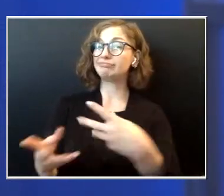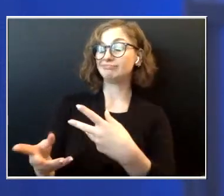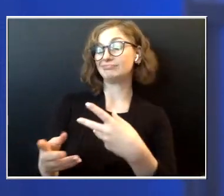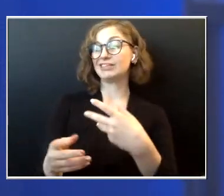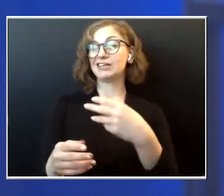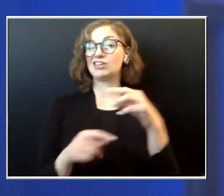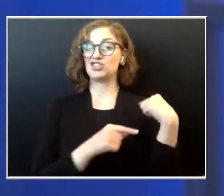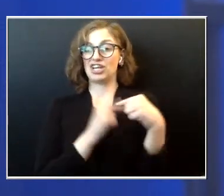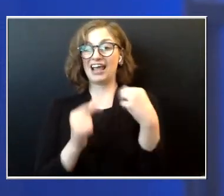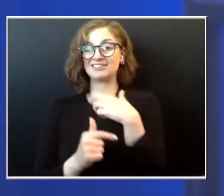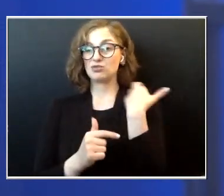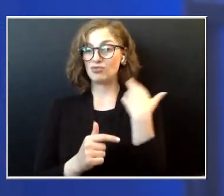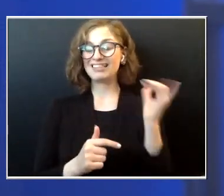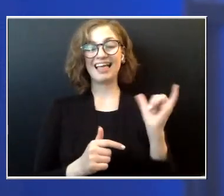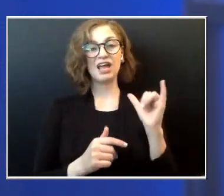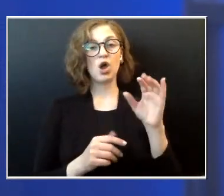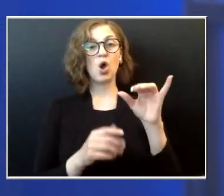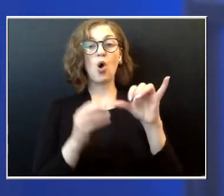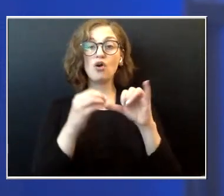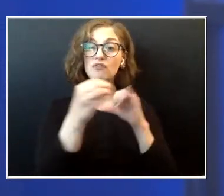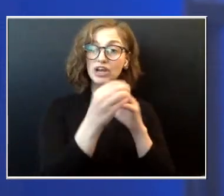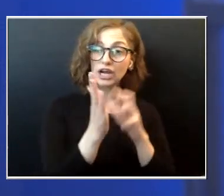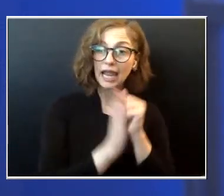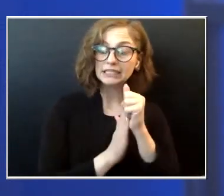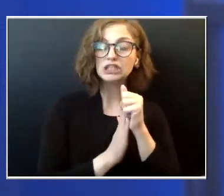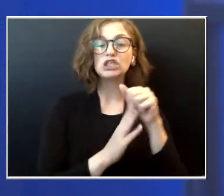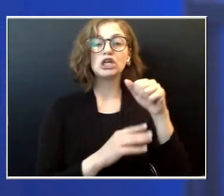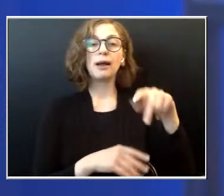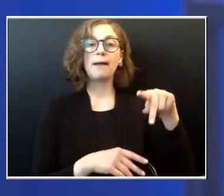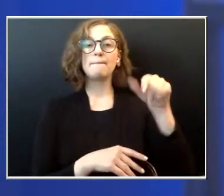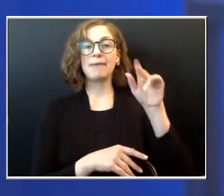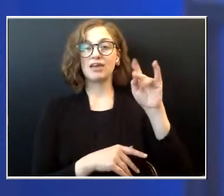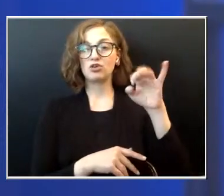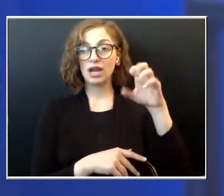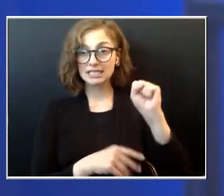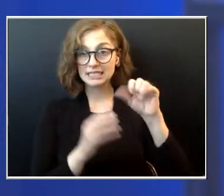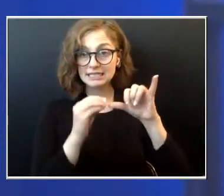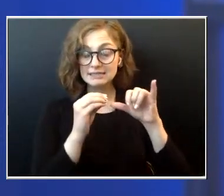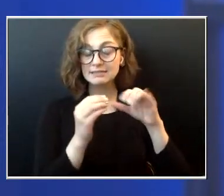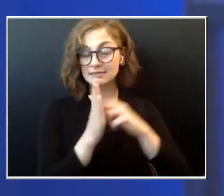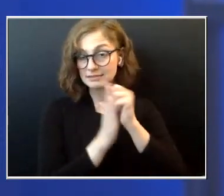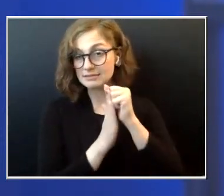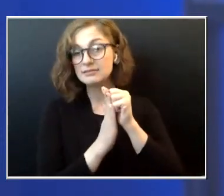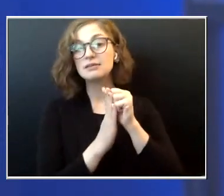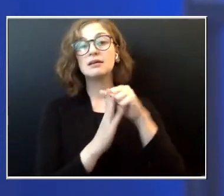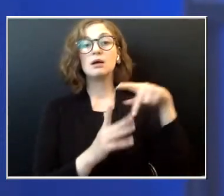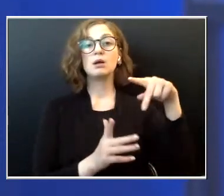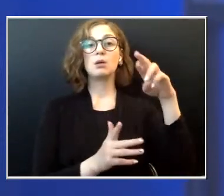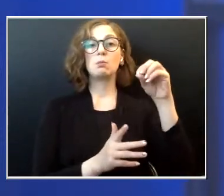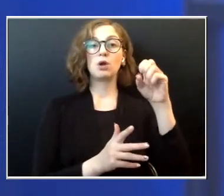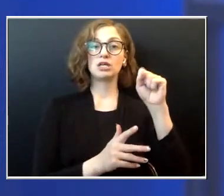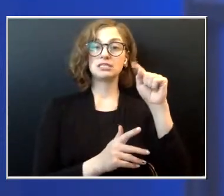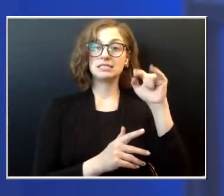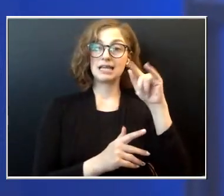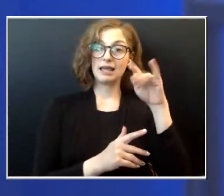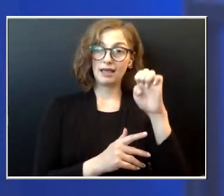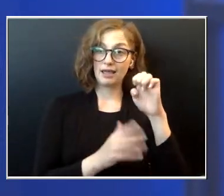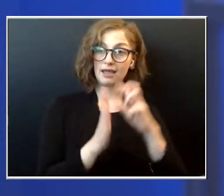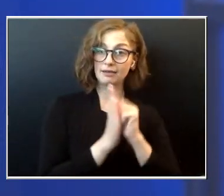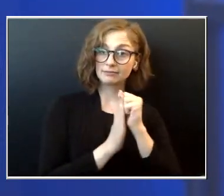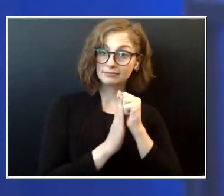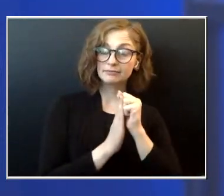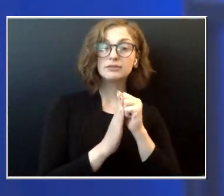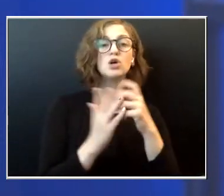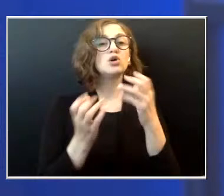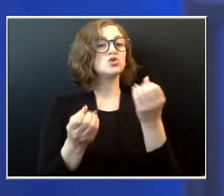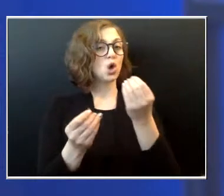pancreatic cancer, prostate cancer. And so really getting to know your family history and talking to a genetic counselor. We also do